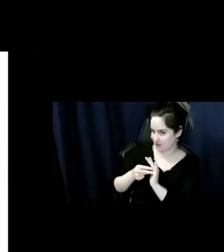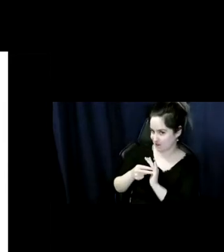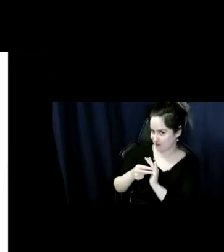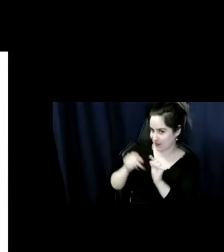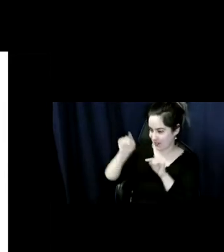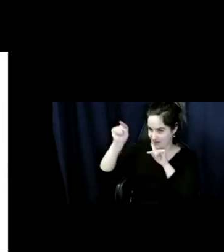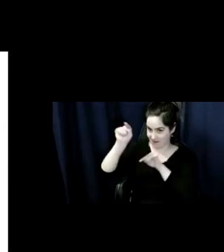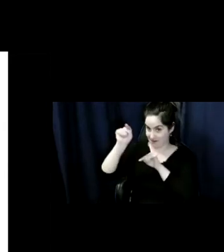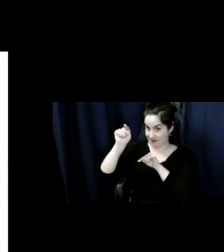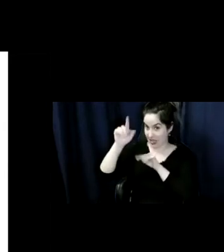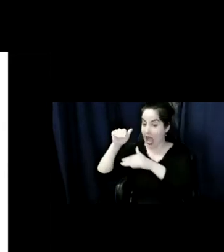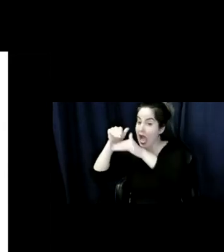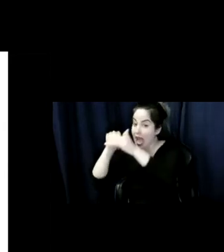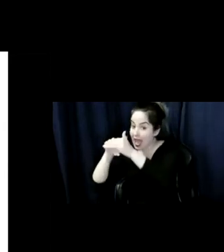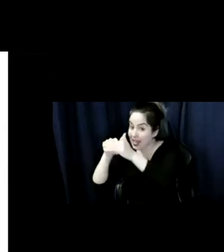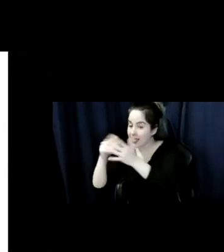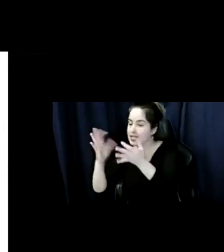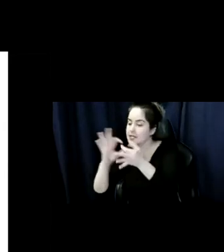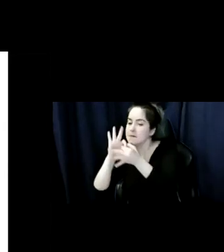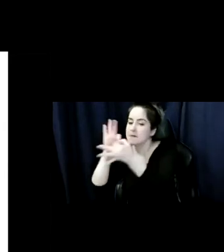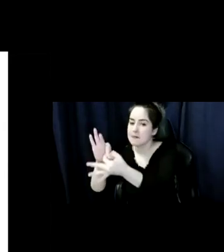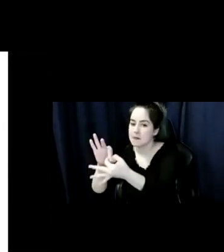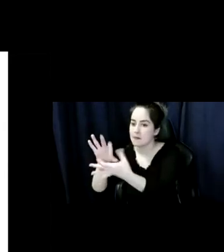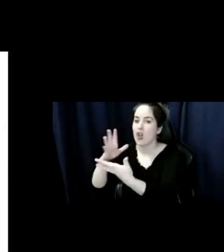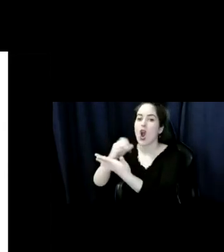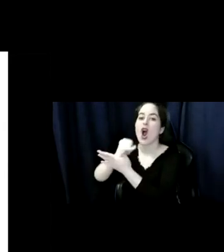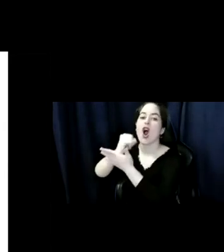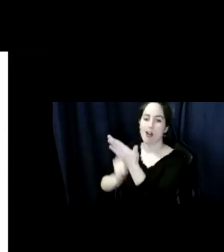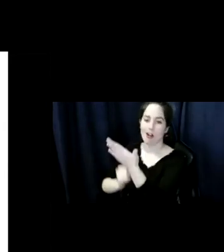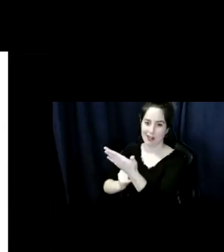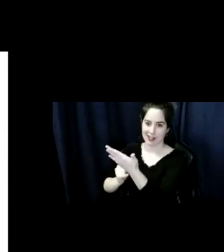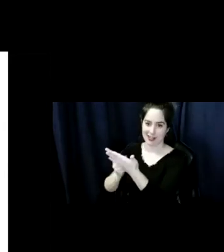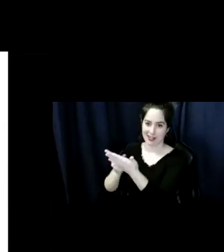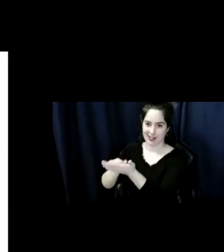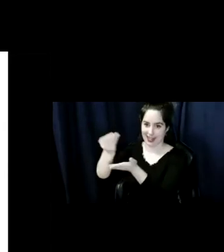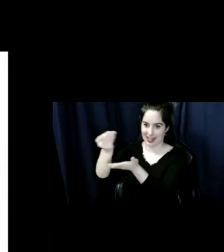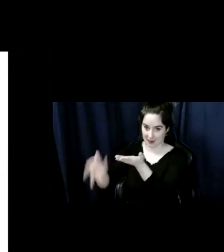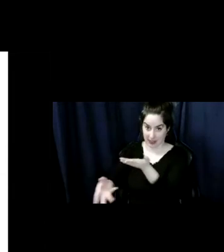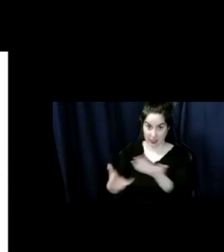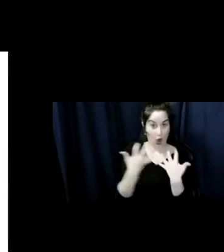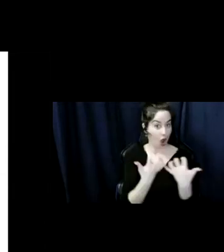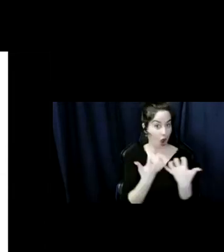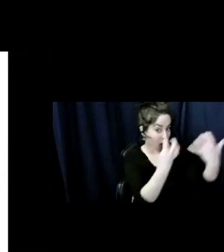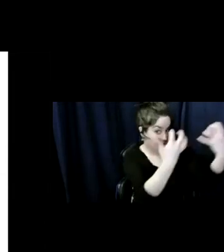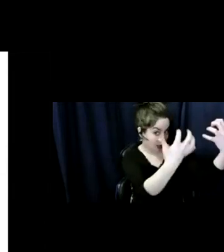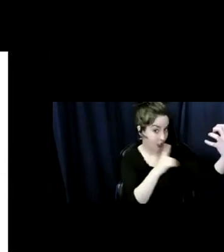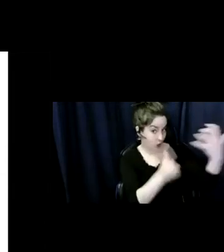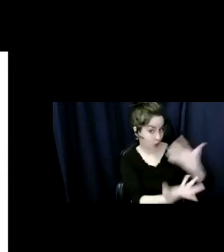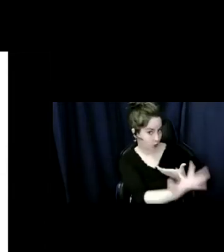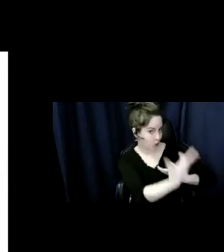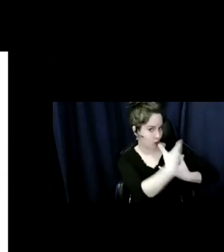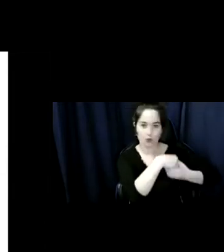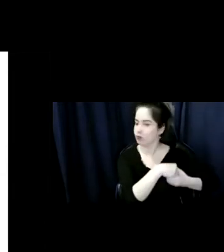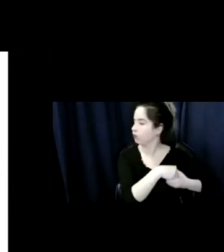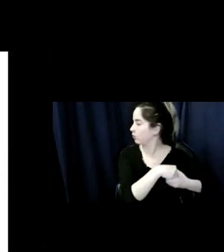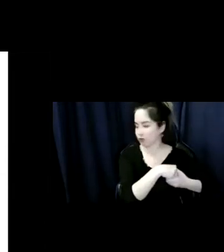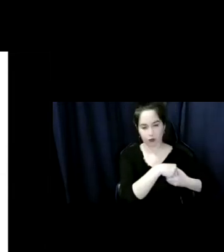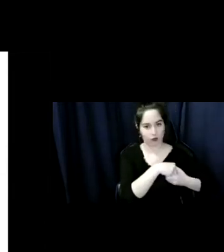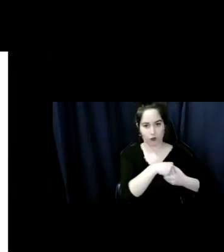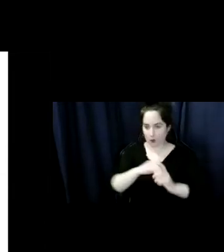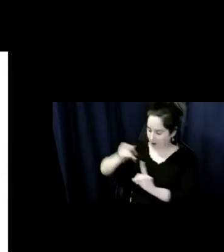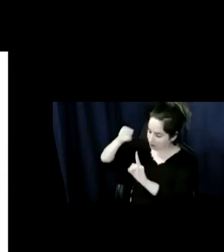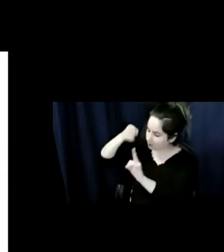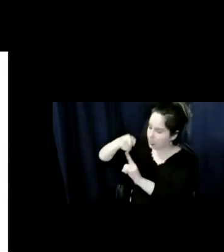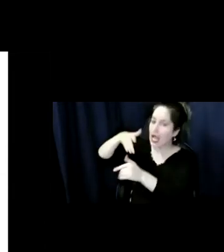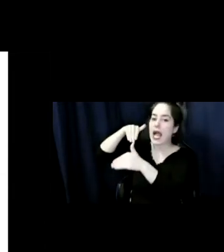to expenses for artists. So this is not about the audience. This is just for artists